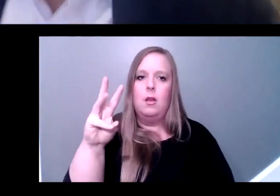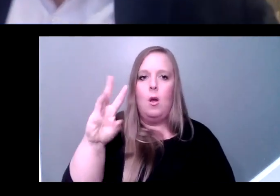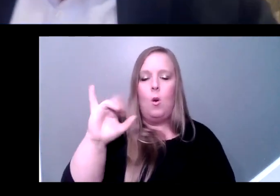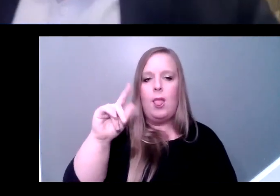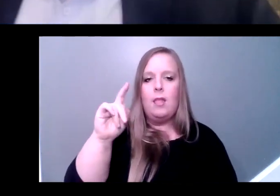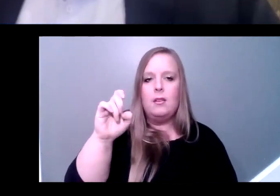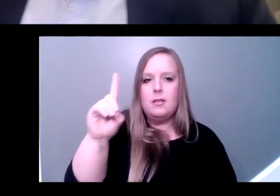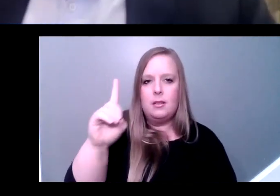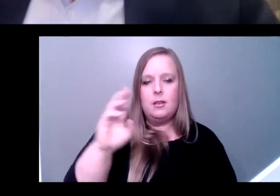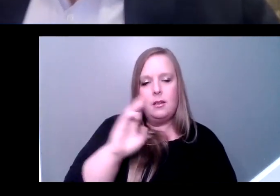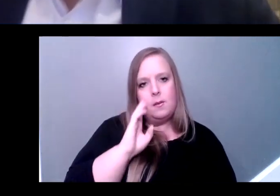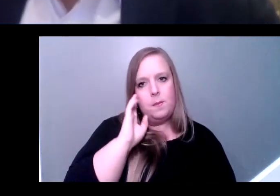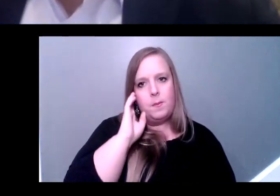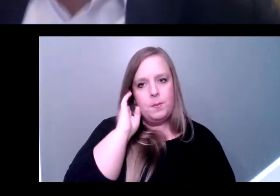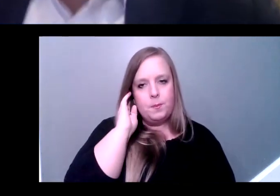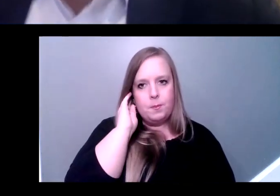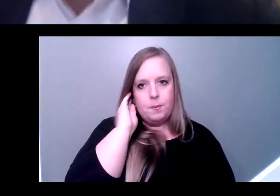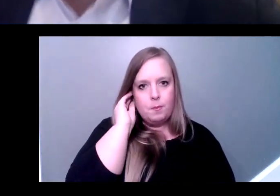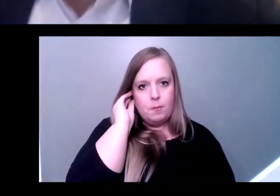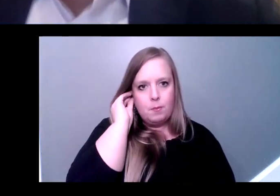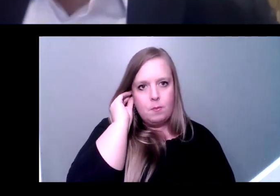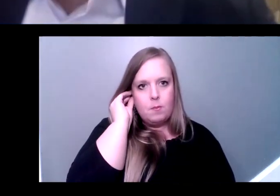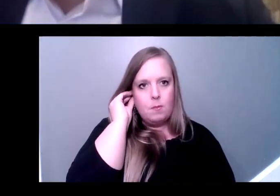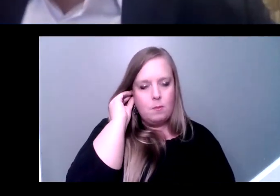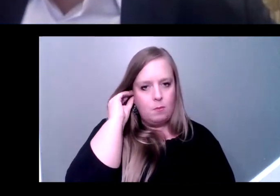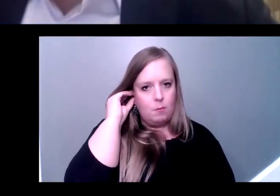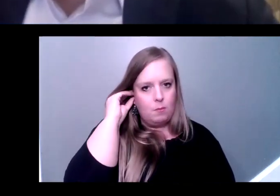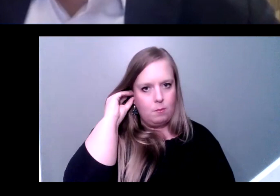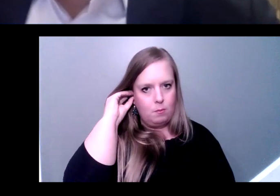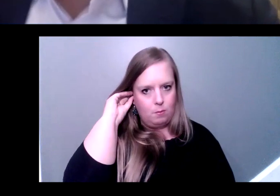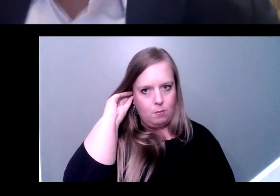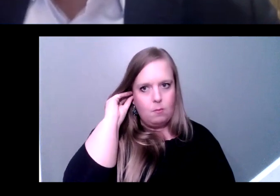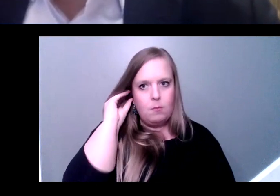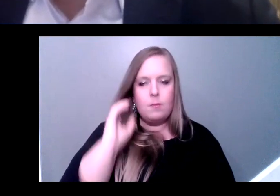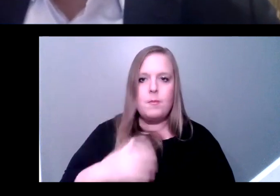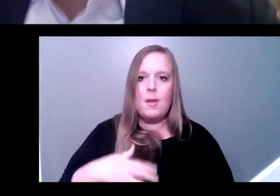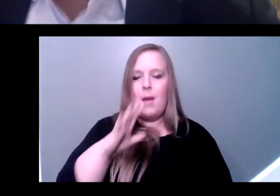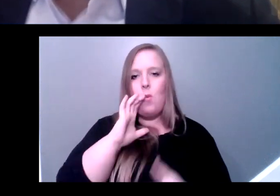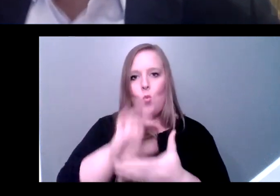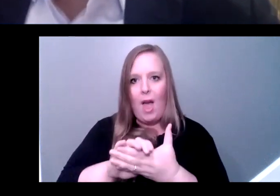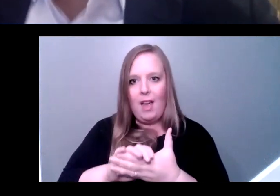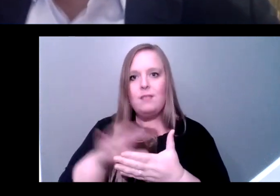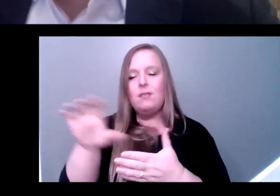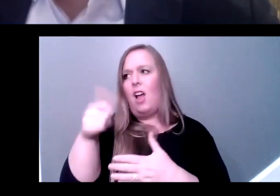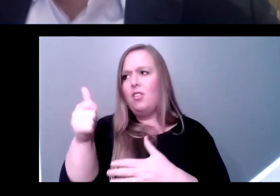now Republika Srpska, and it perpetuates the trauma caused by the atrocities.